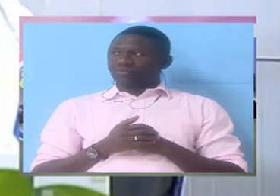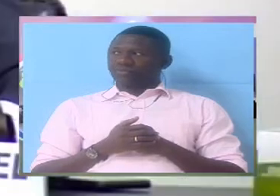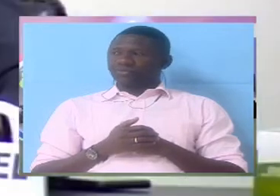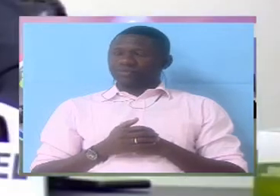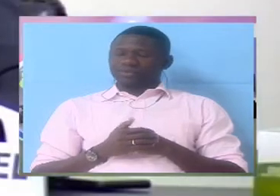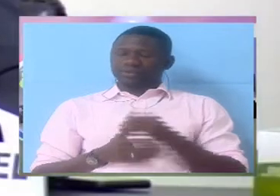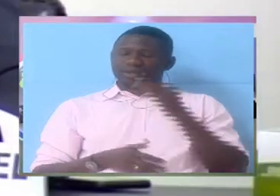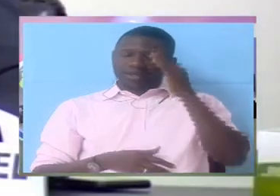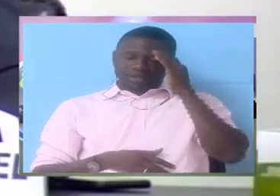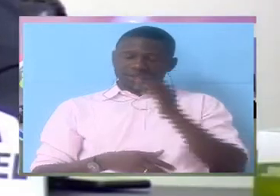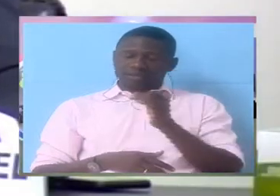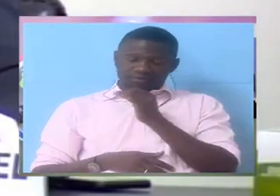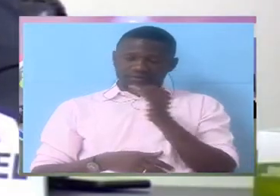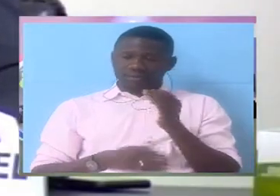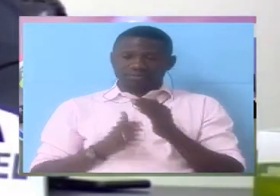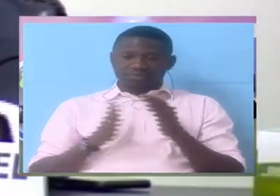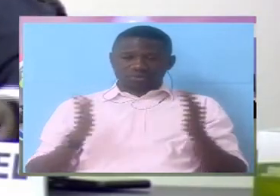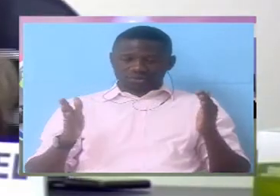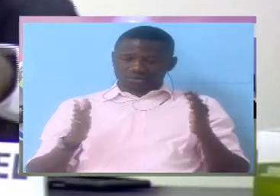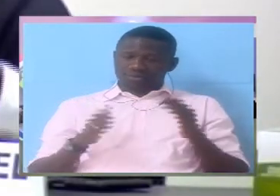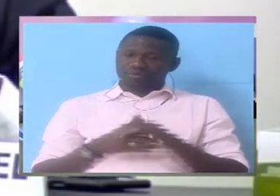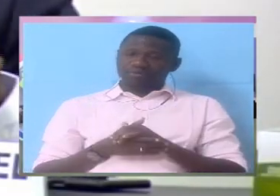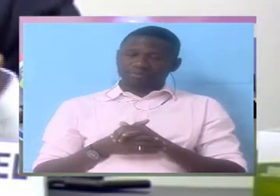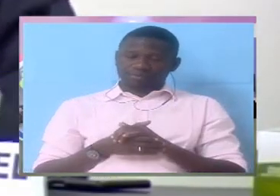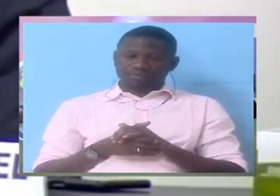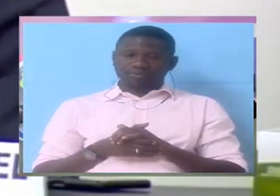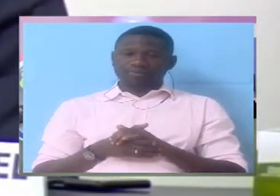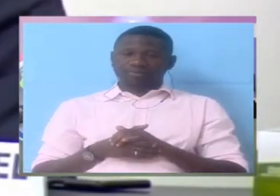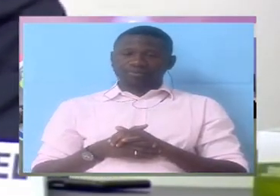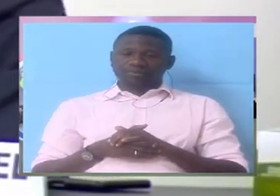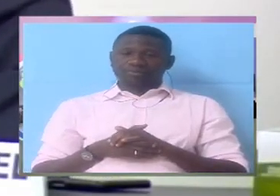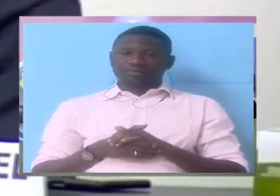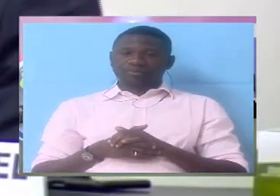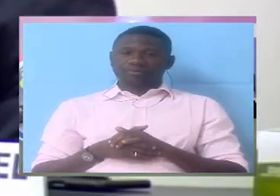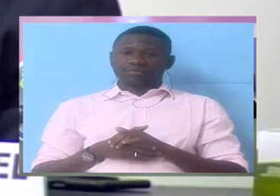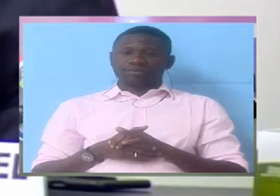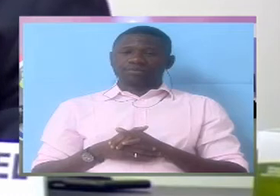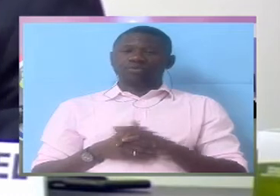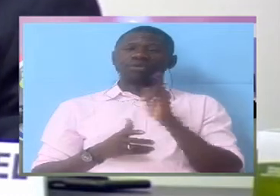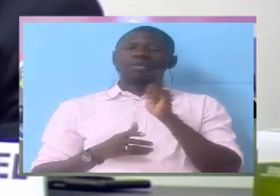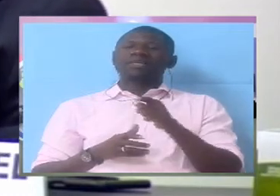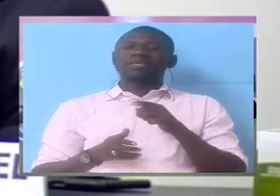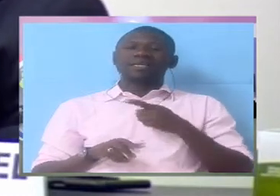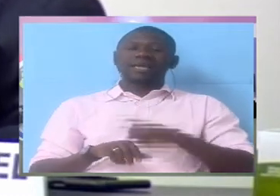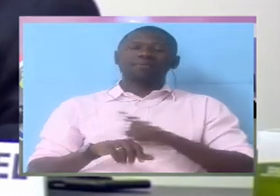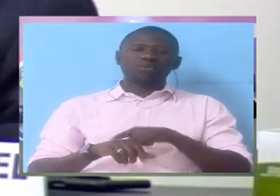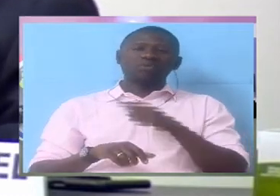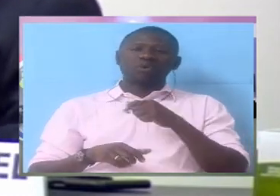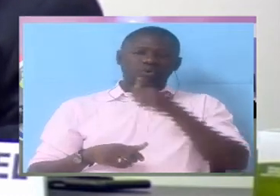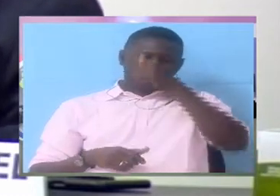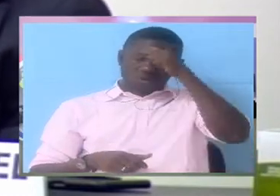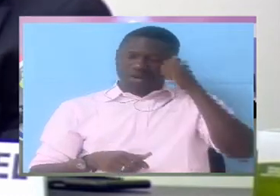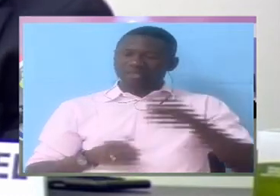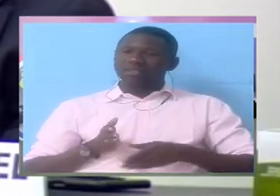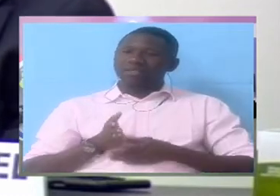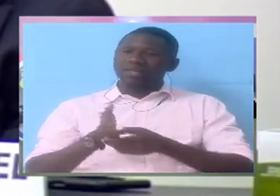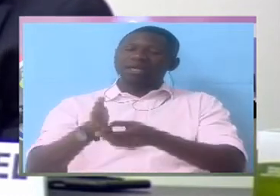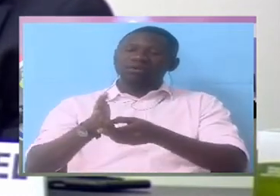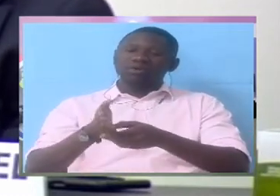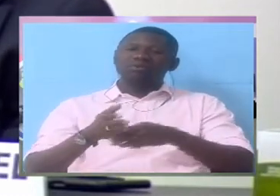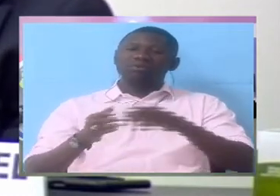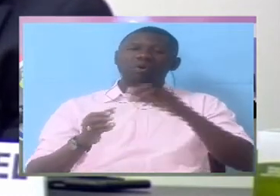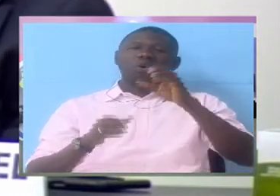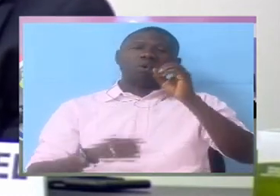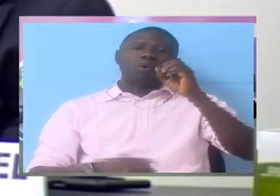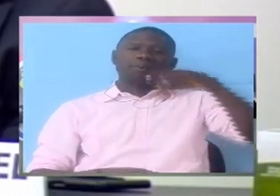Thank you very much. Inam barabake. So as director of operations. Malamen na ikete ngun director me mara do